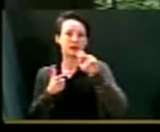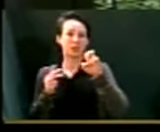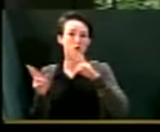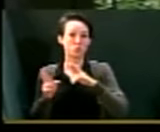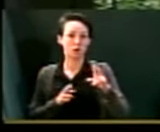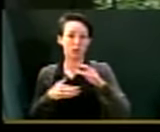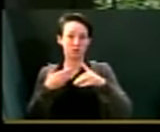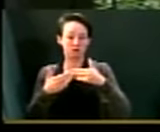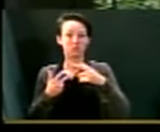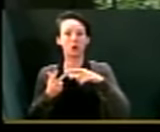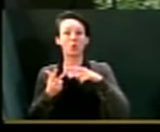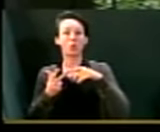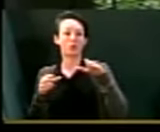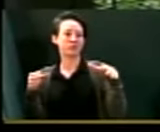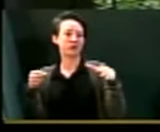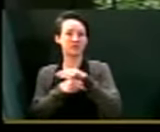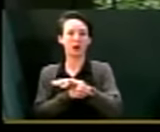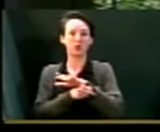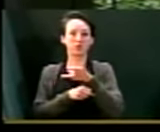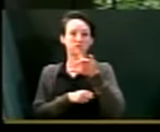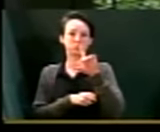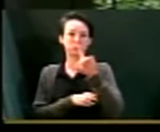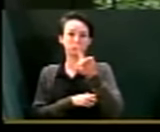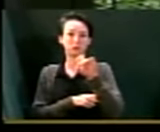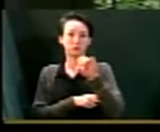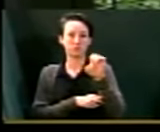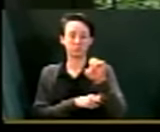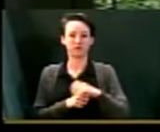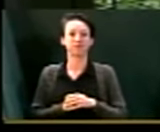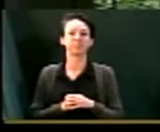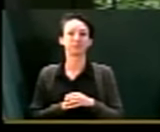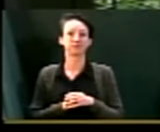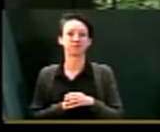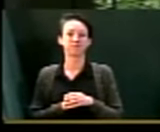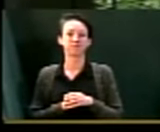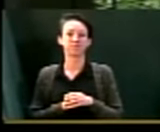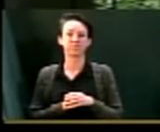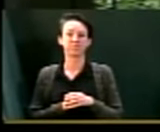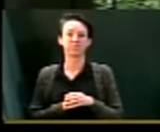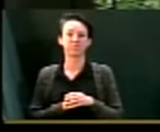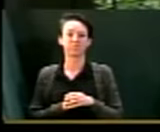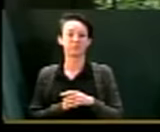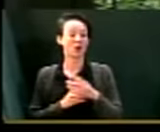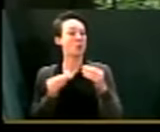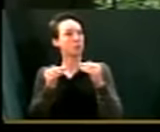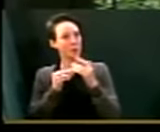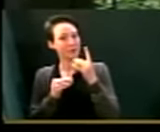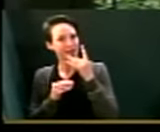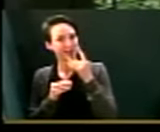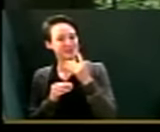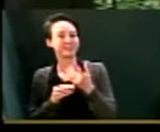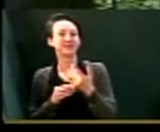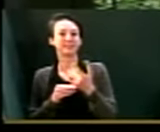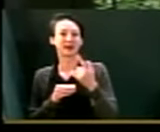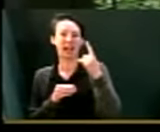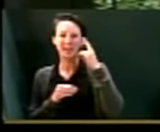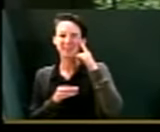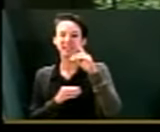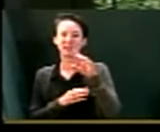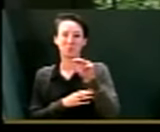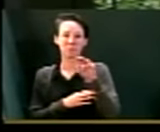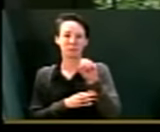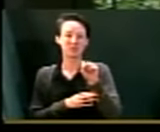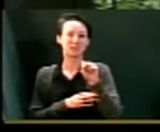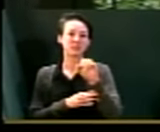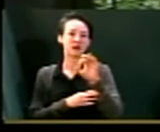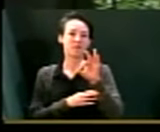of Education. Okay. Now we got more lights on. So I think it was Ms. Fugit, then